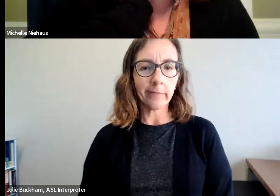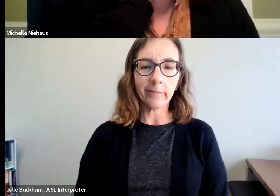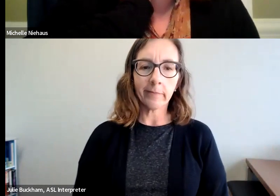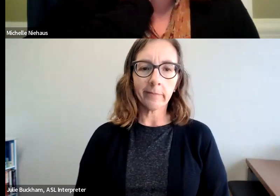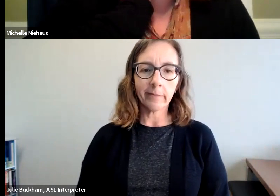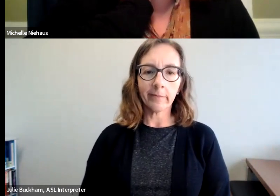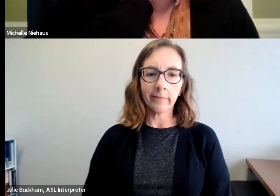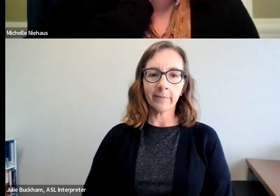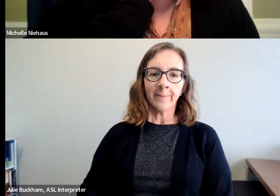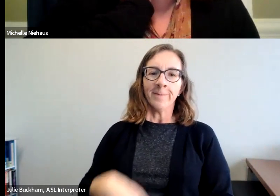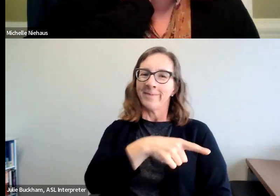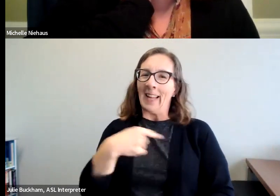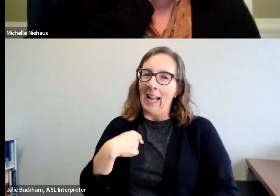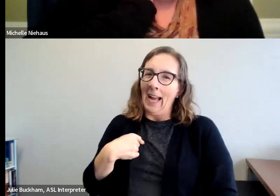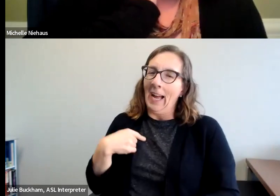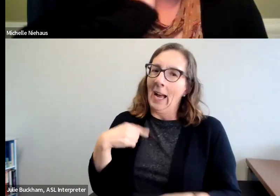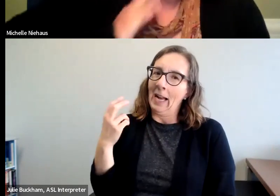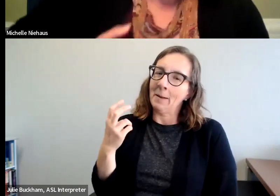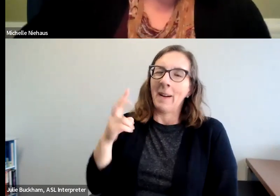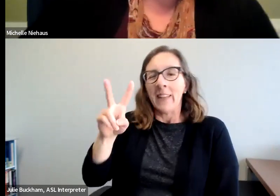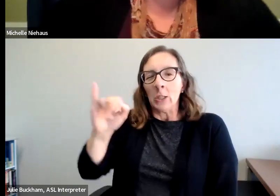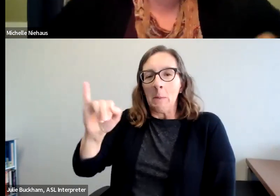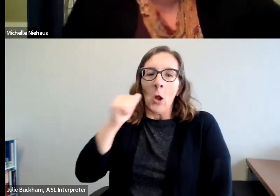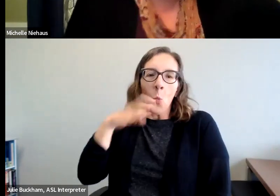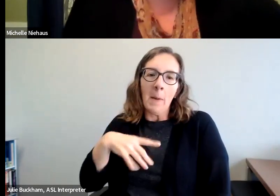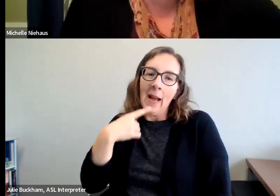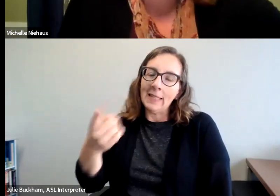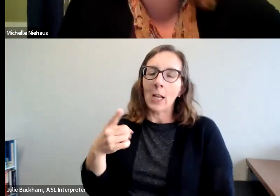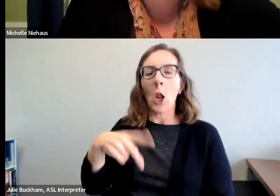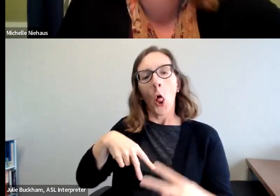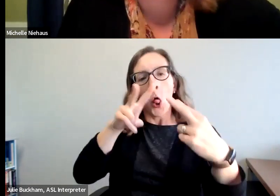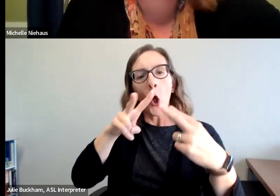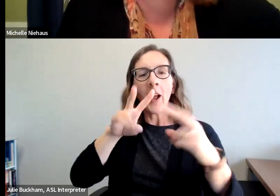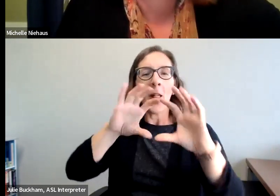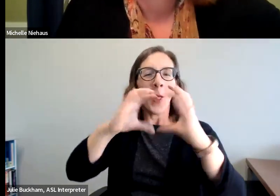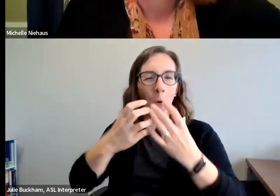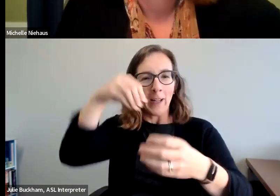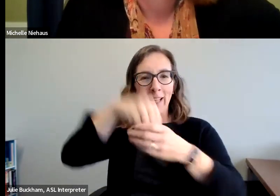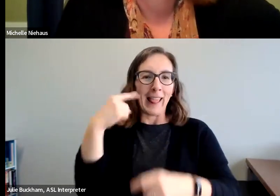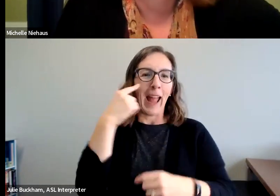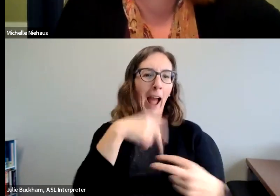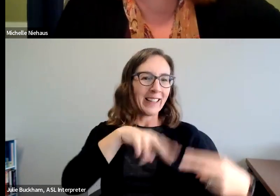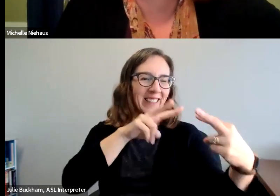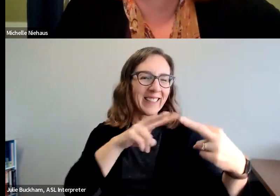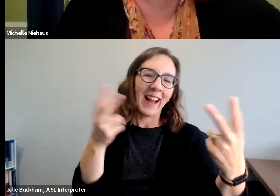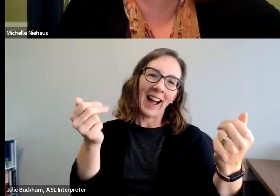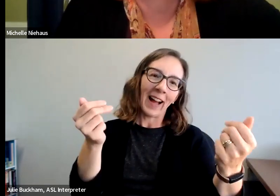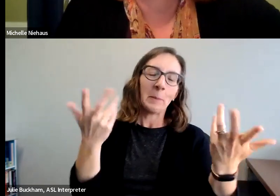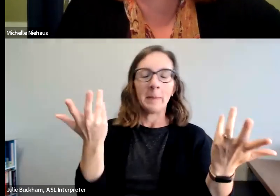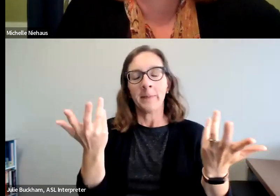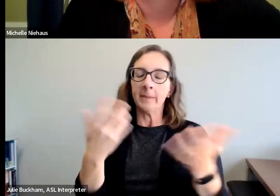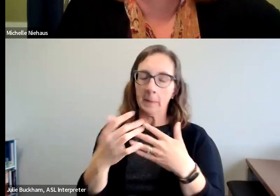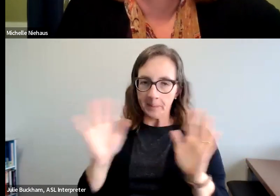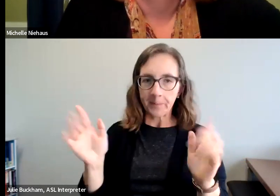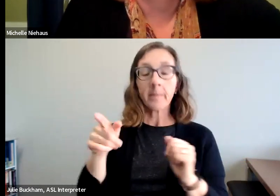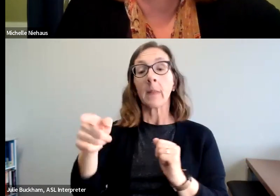Pardon the pun, visually impaired woman. Those are some beautiful words, though, to start wrapping us up,